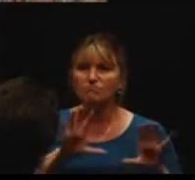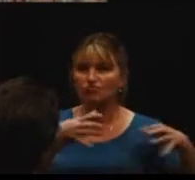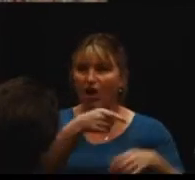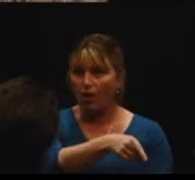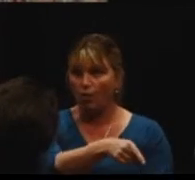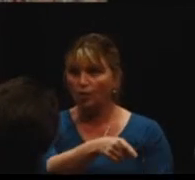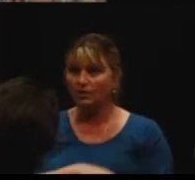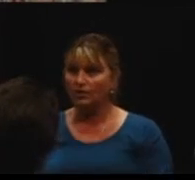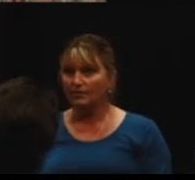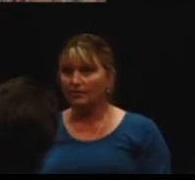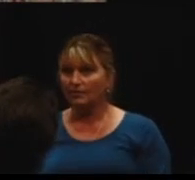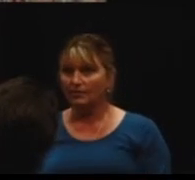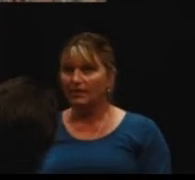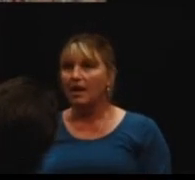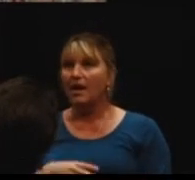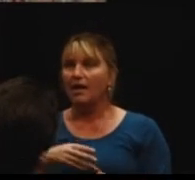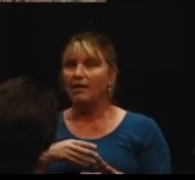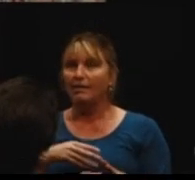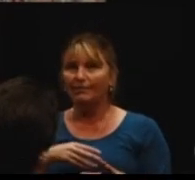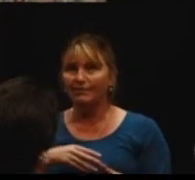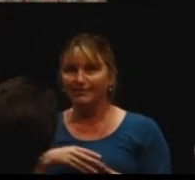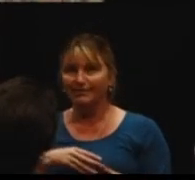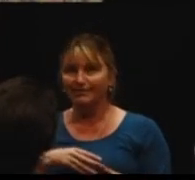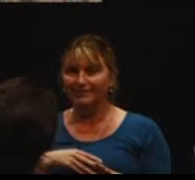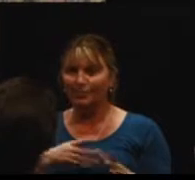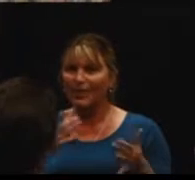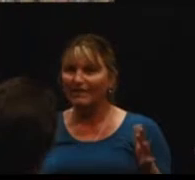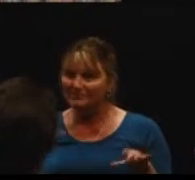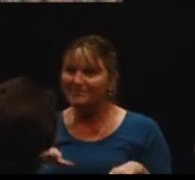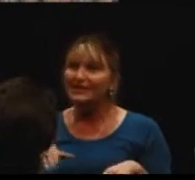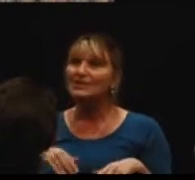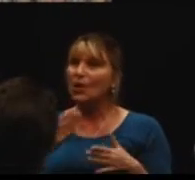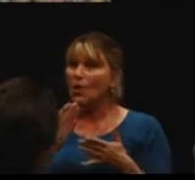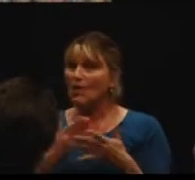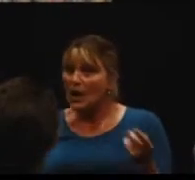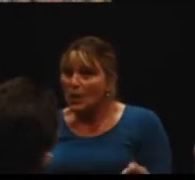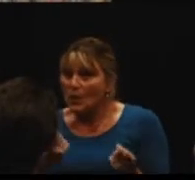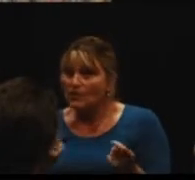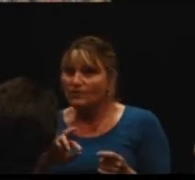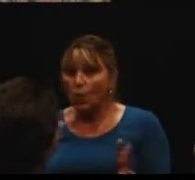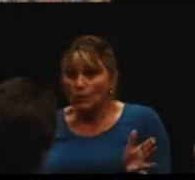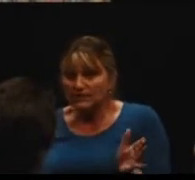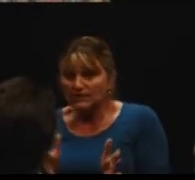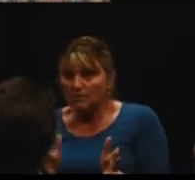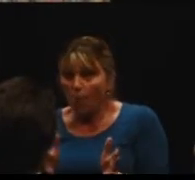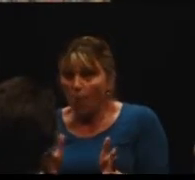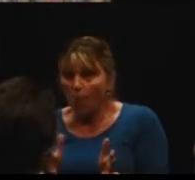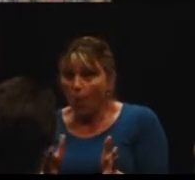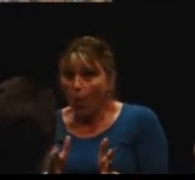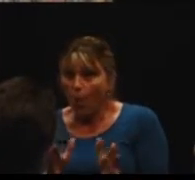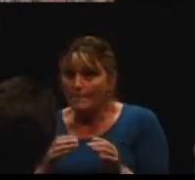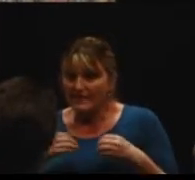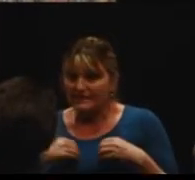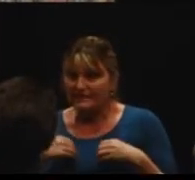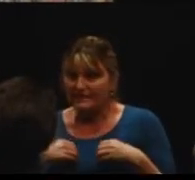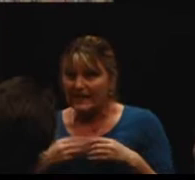done pay-what-you-want computer games and paid off their mortgages. And so where they really work is for those small SMEs who are targeting a global